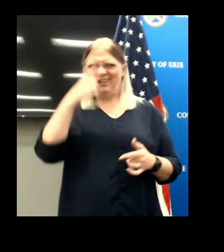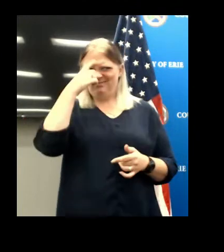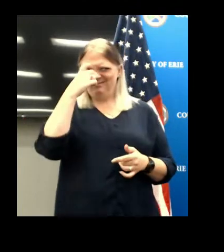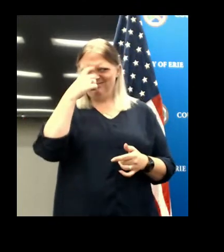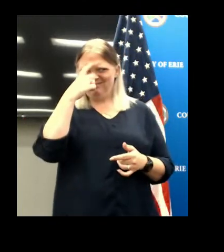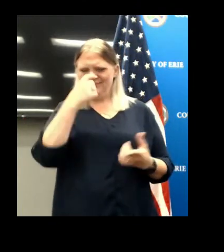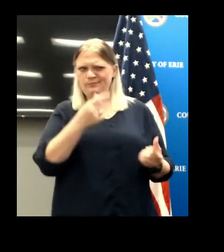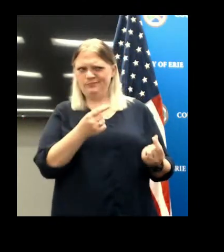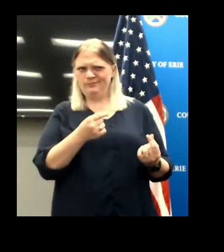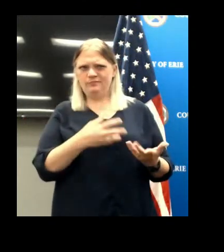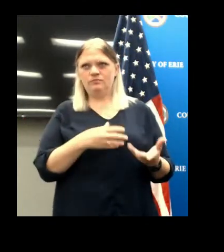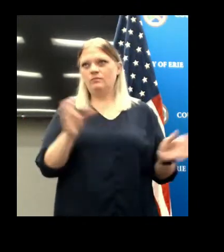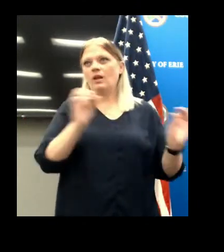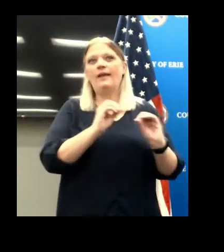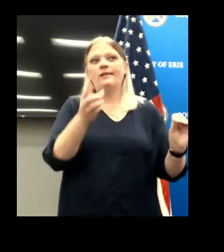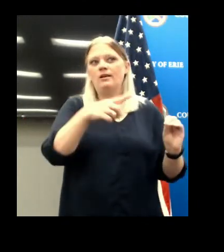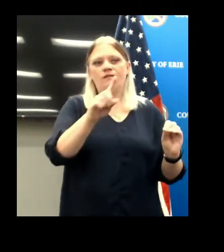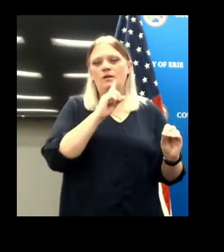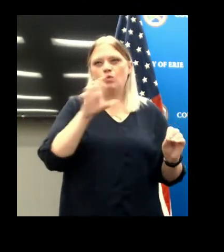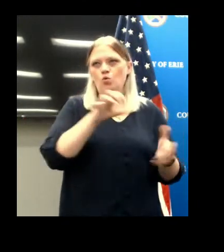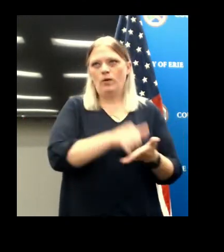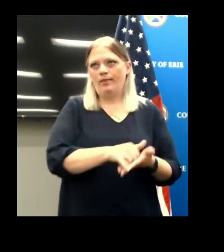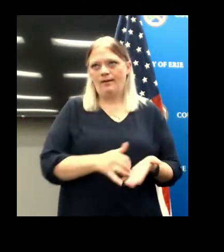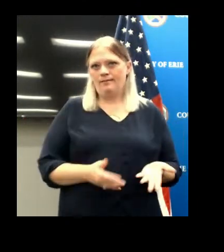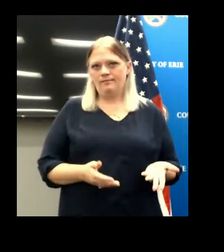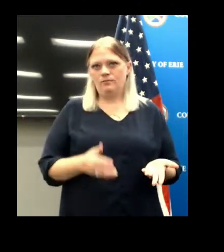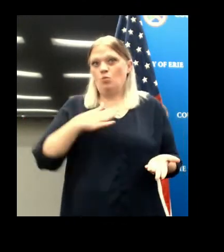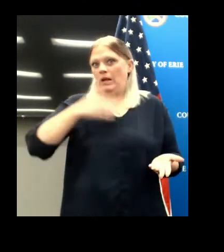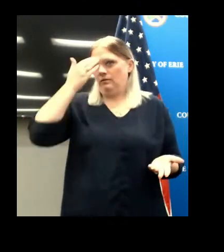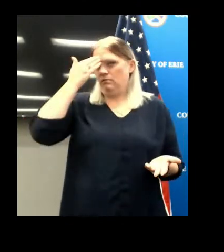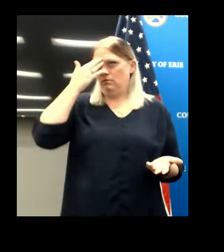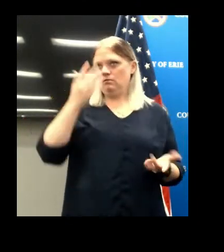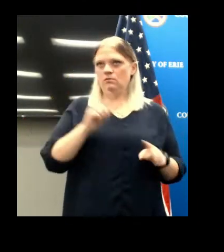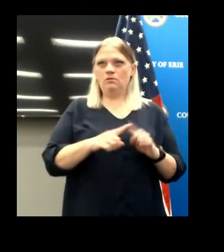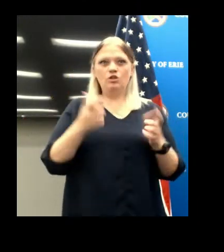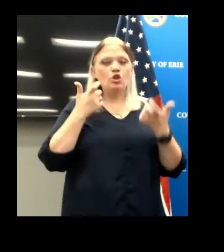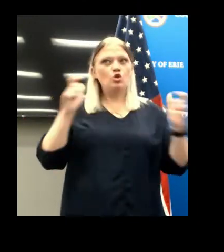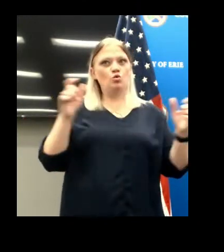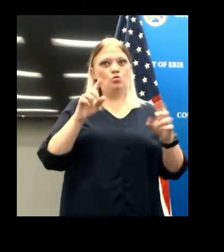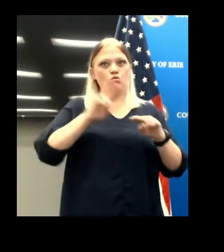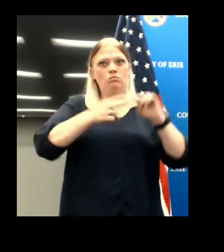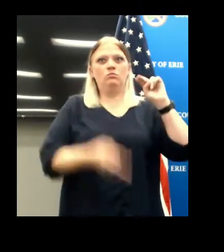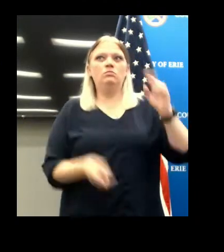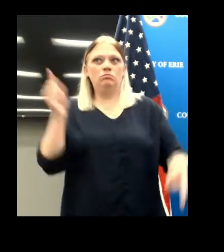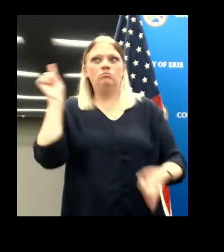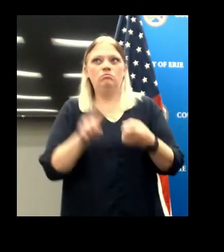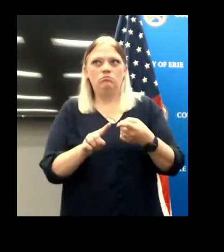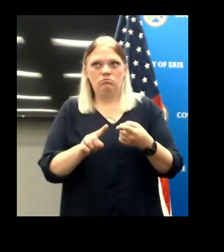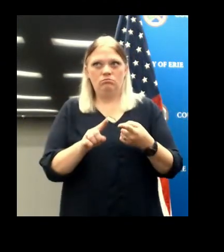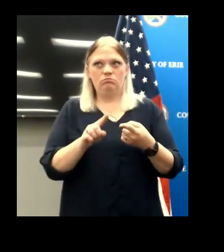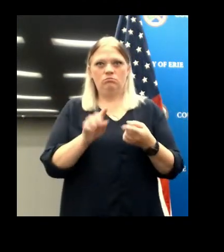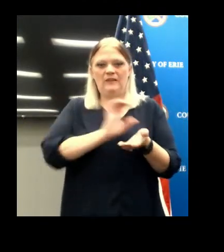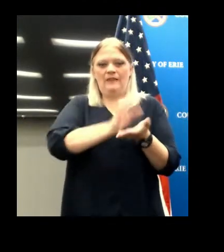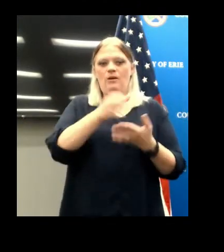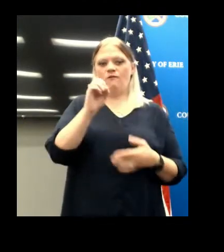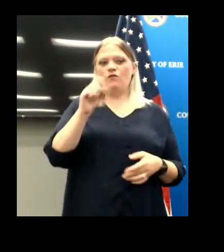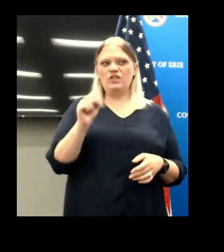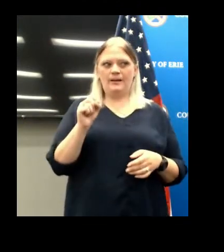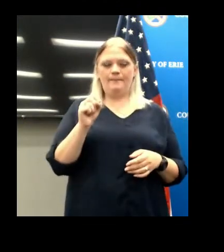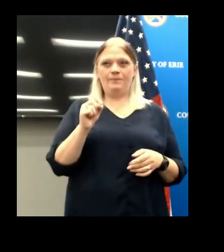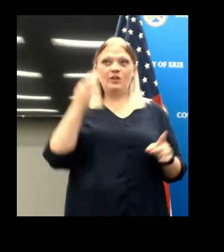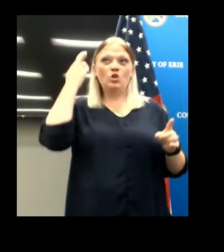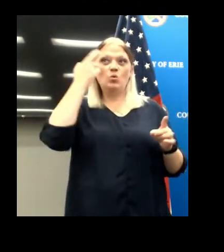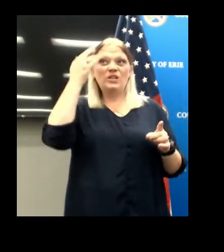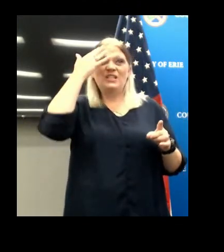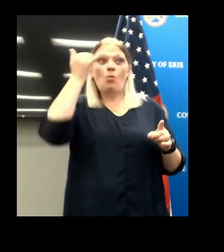being done, and none of them, to my knowledge, are doing that. So there has been a tremendous reduction in the amount of overtime. There was a reason